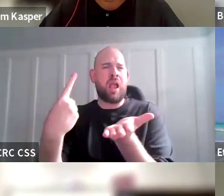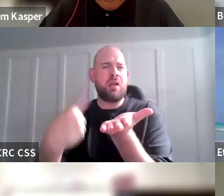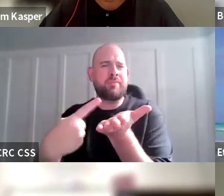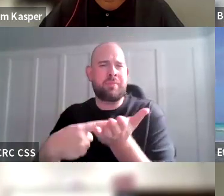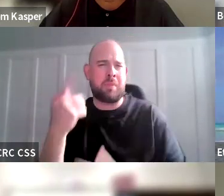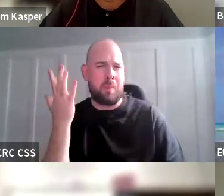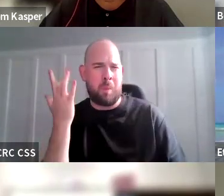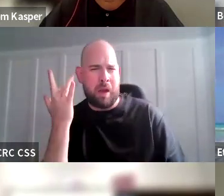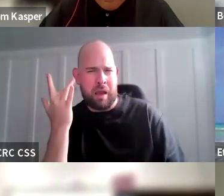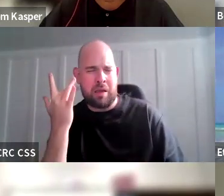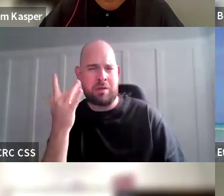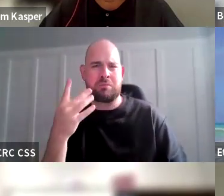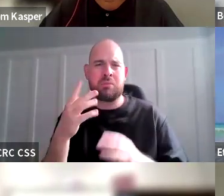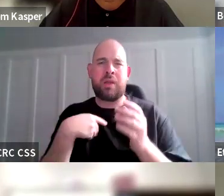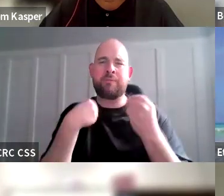of course.